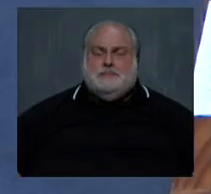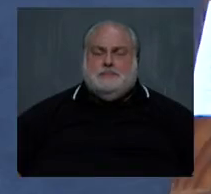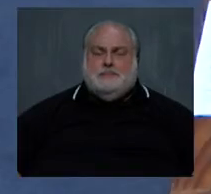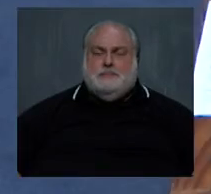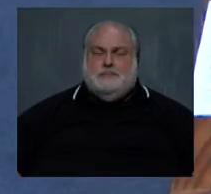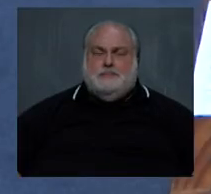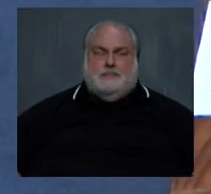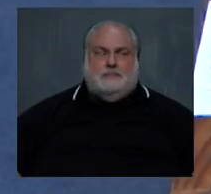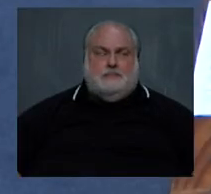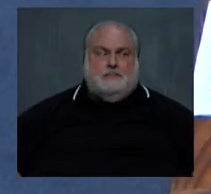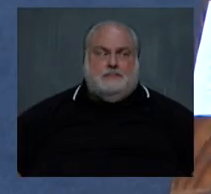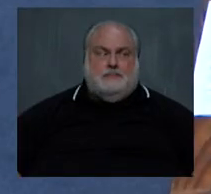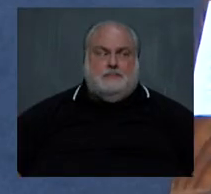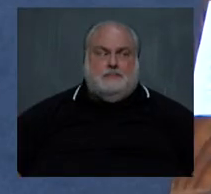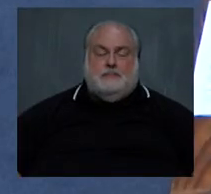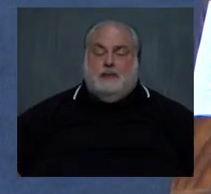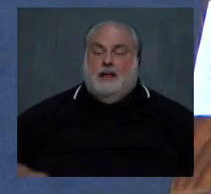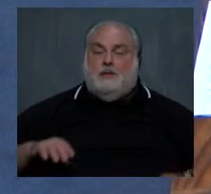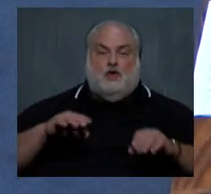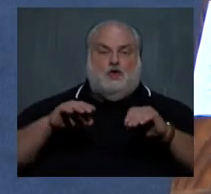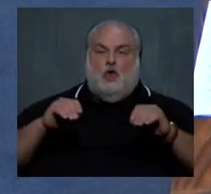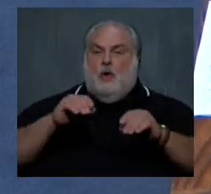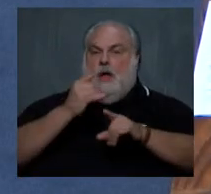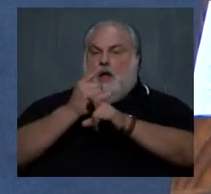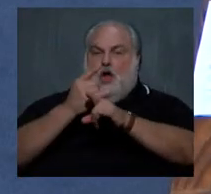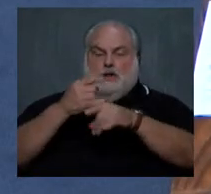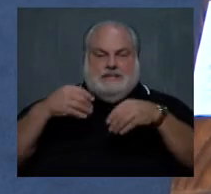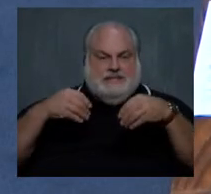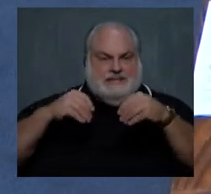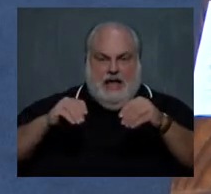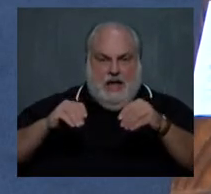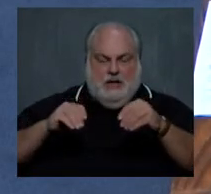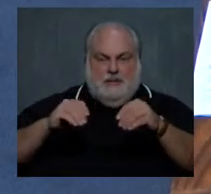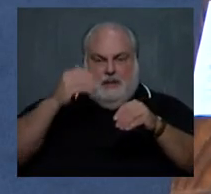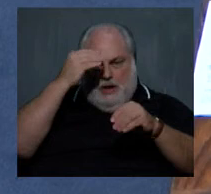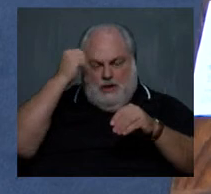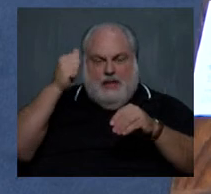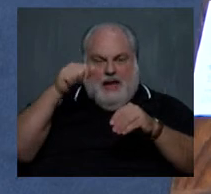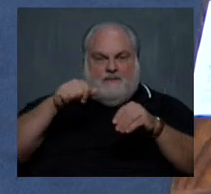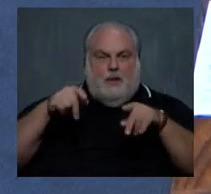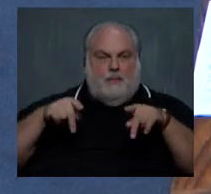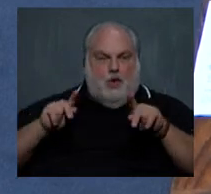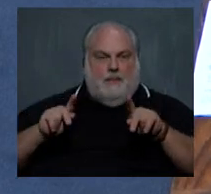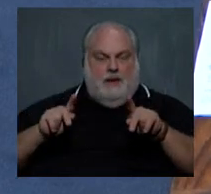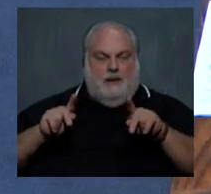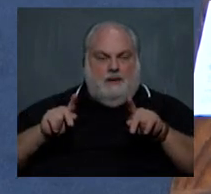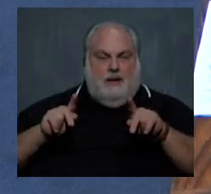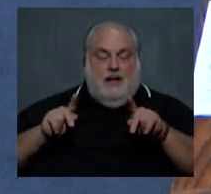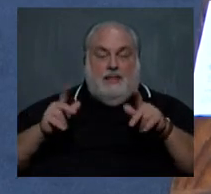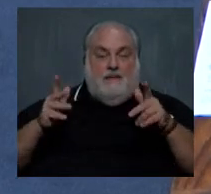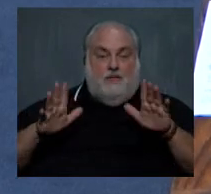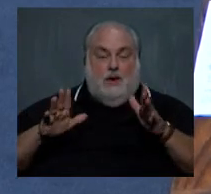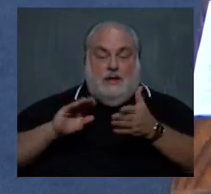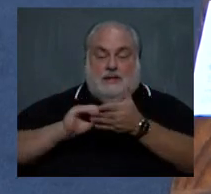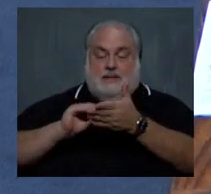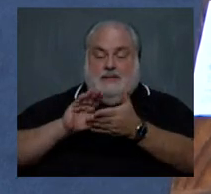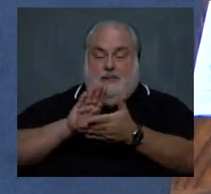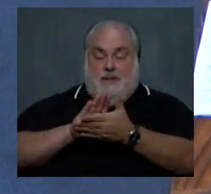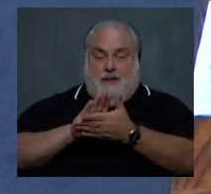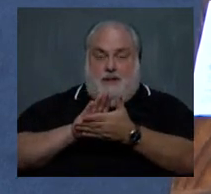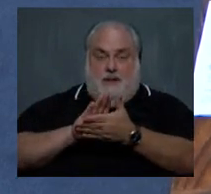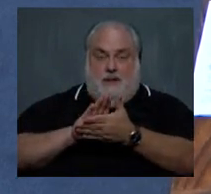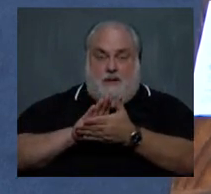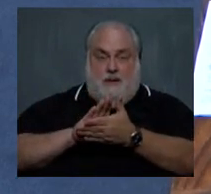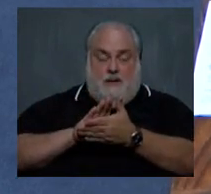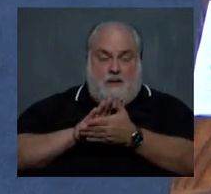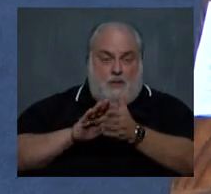Well, there's no alcohol sales there because then they have to get a permit to do so. And they have stipulated some of